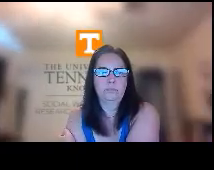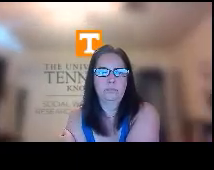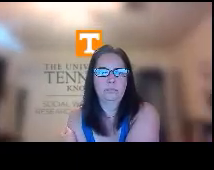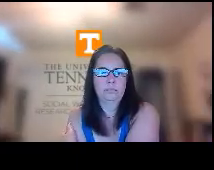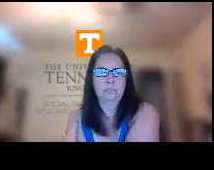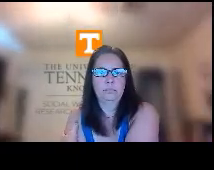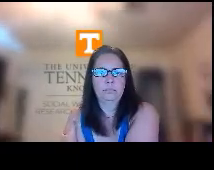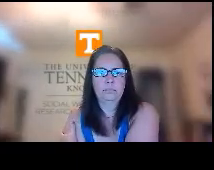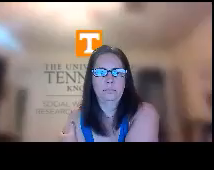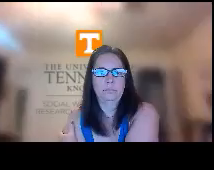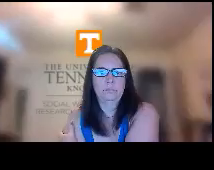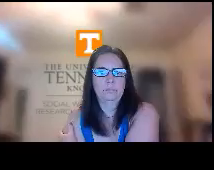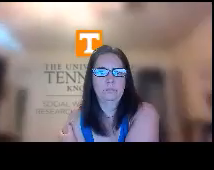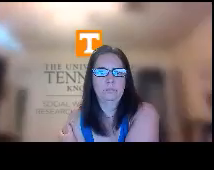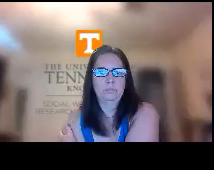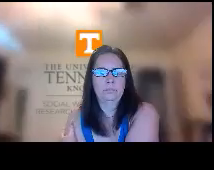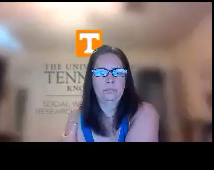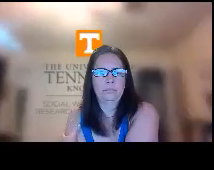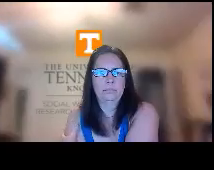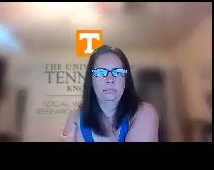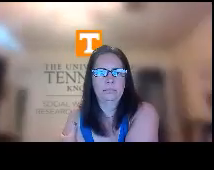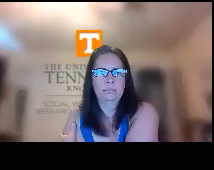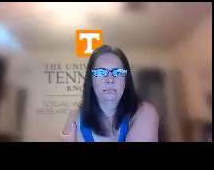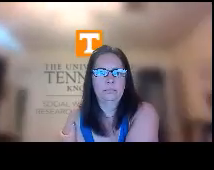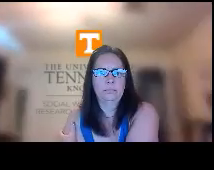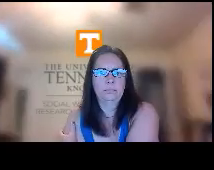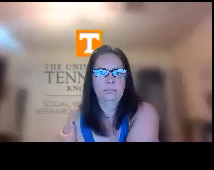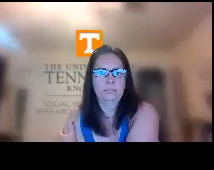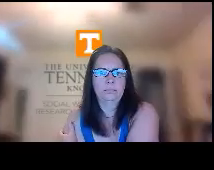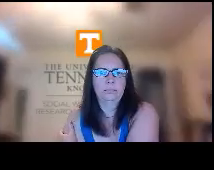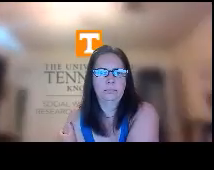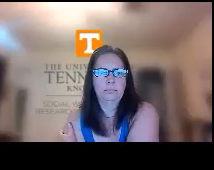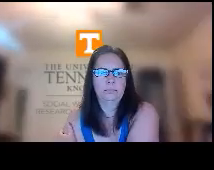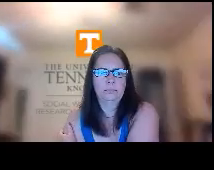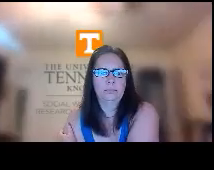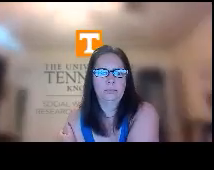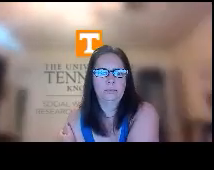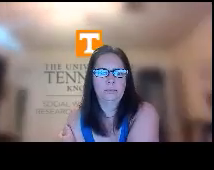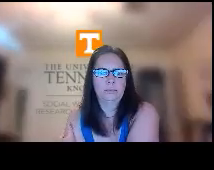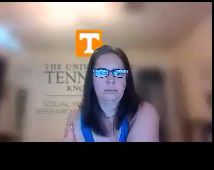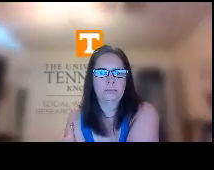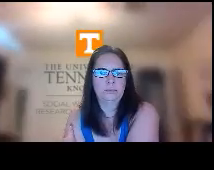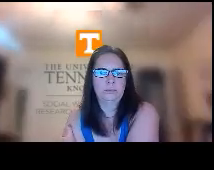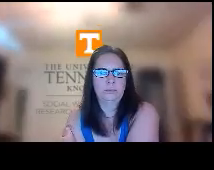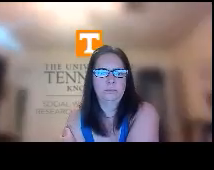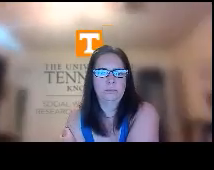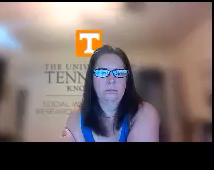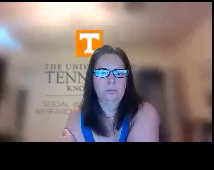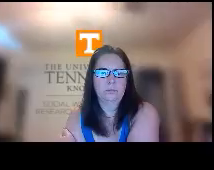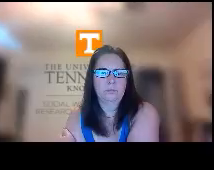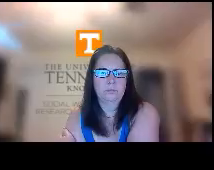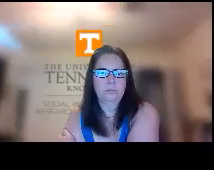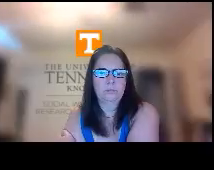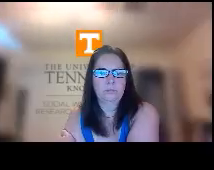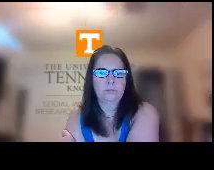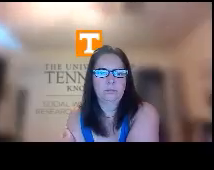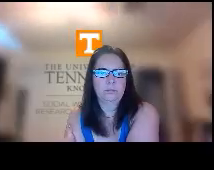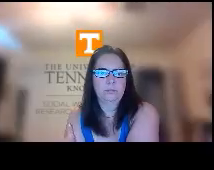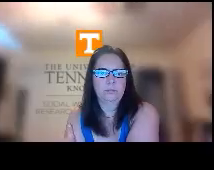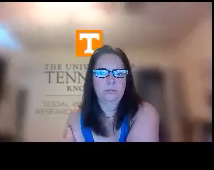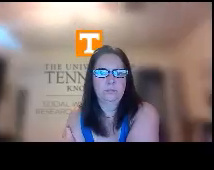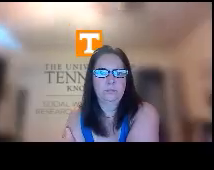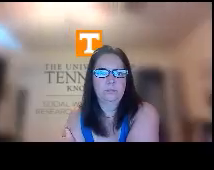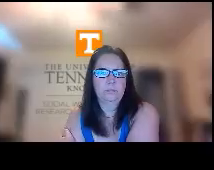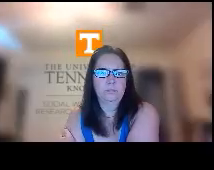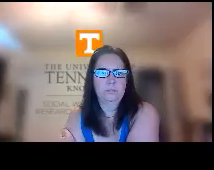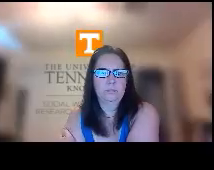surveys, right? I can put this in the chat maybe here in just a second.